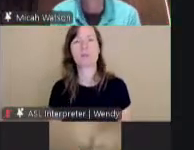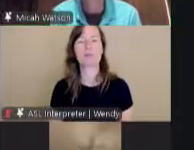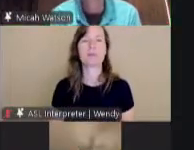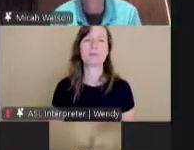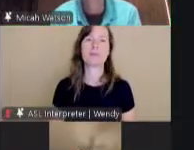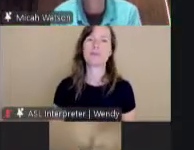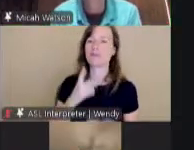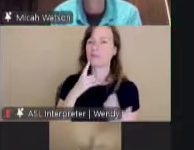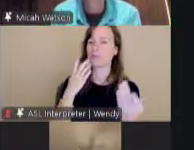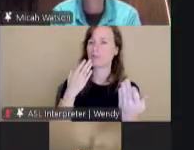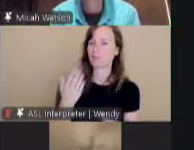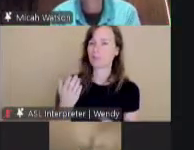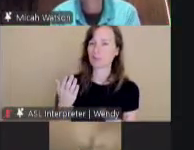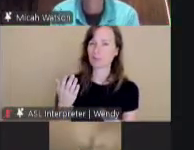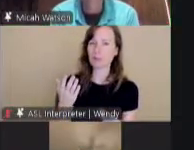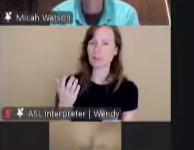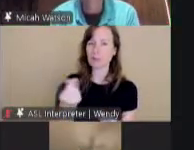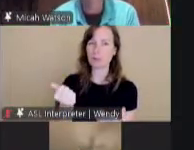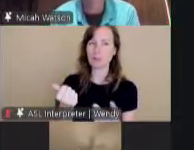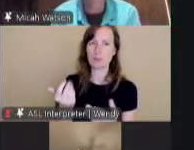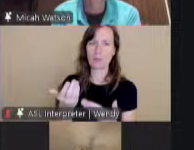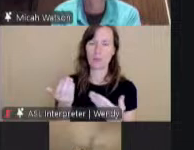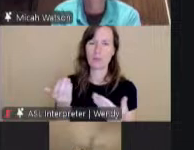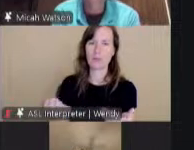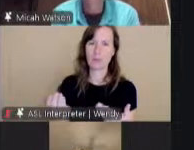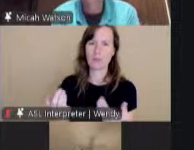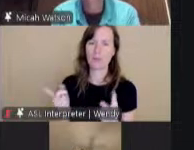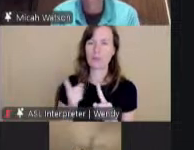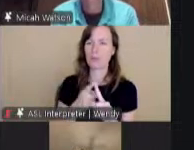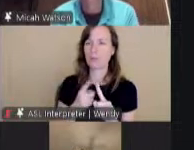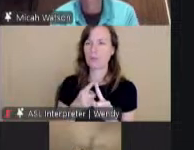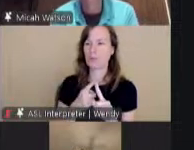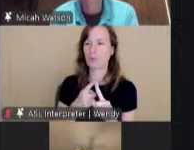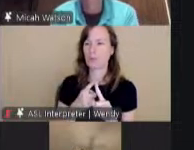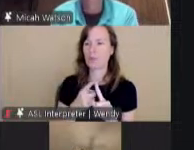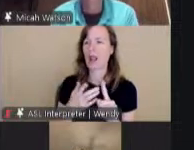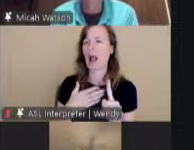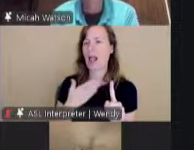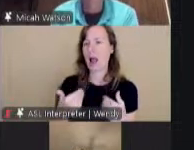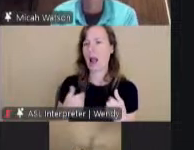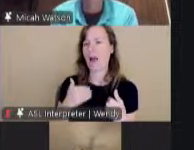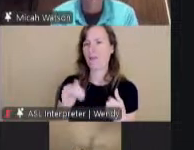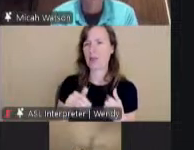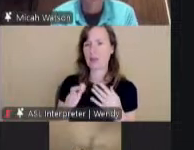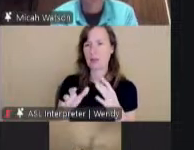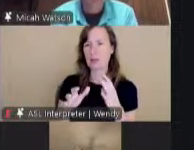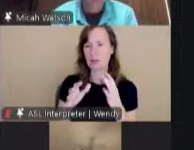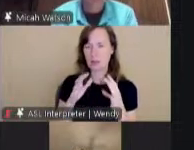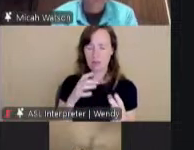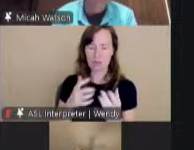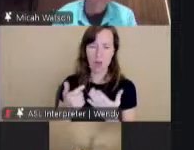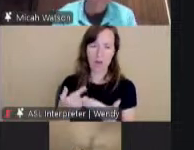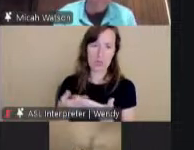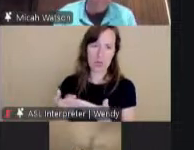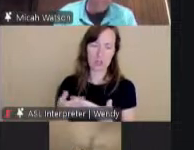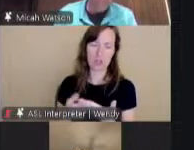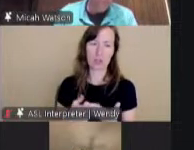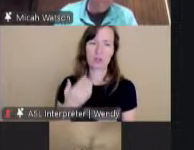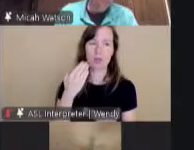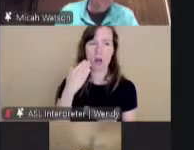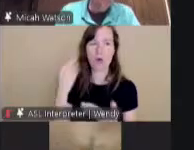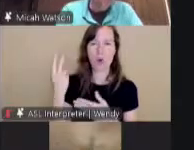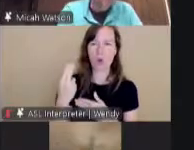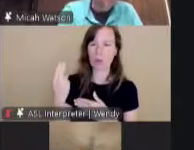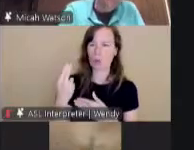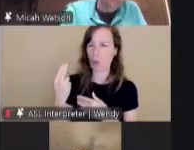Thank you. A couple of things. One is that I'm glad we're having this conversation because I know that historically there have